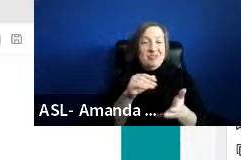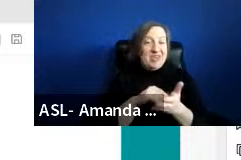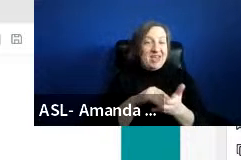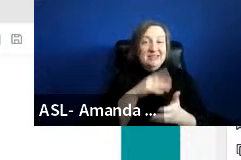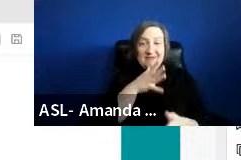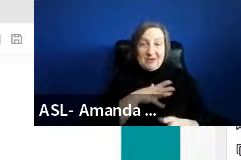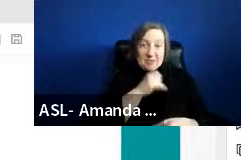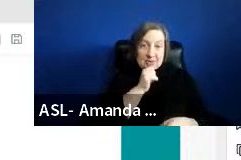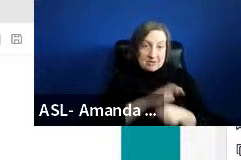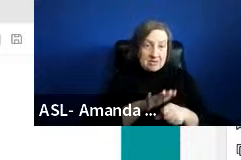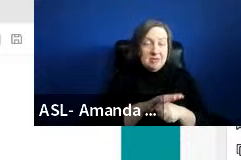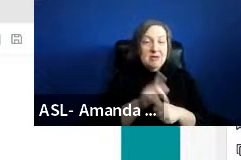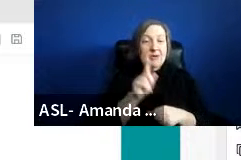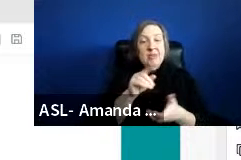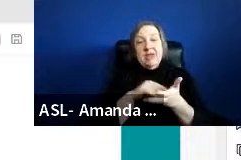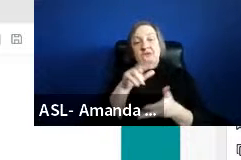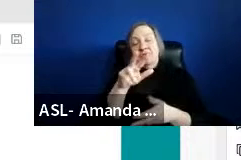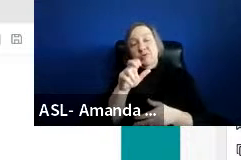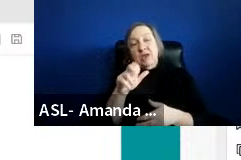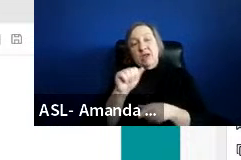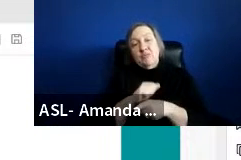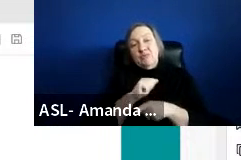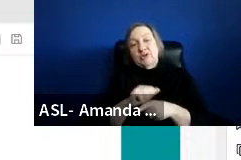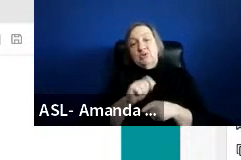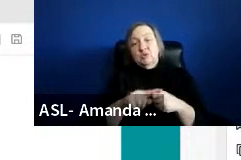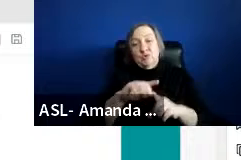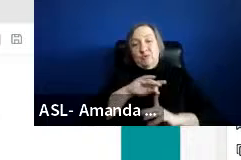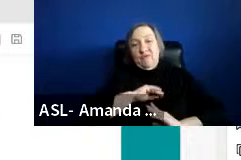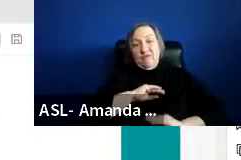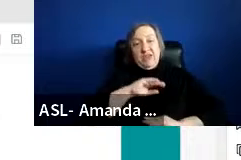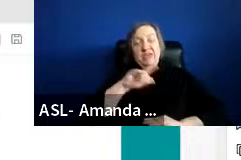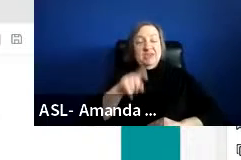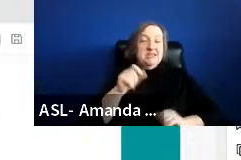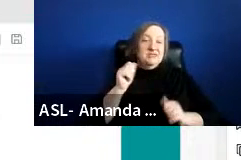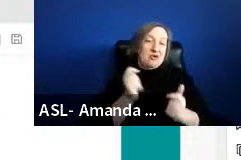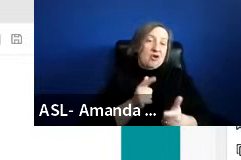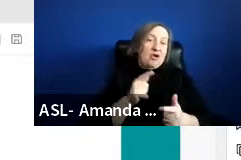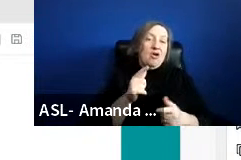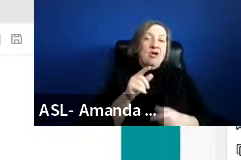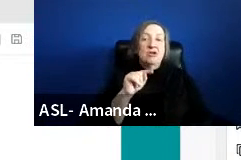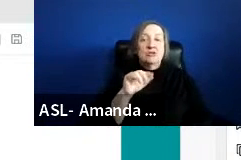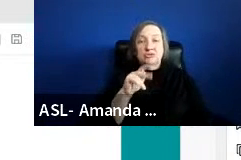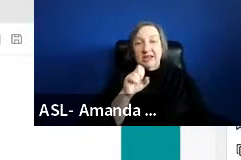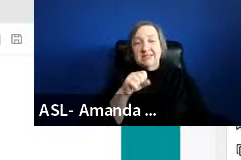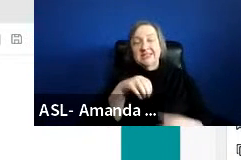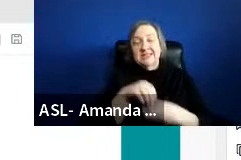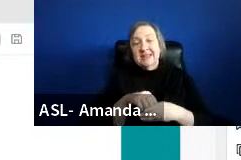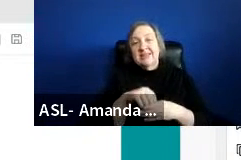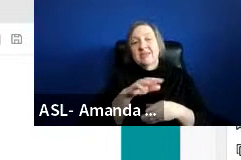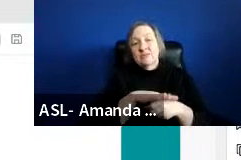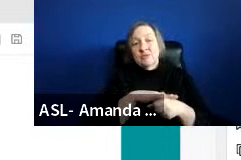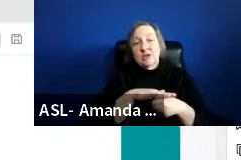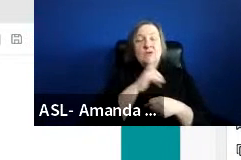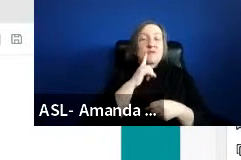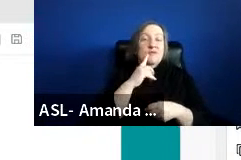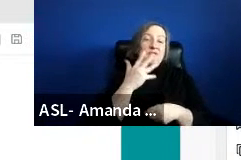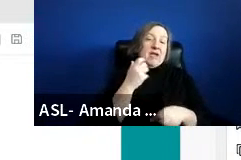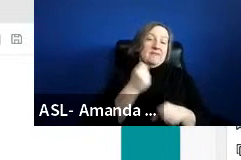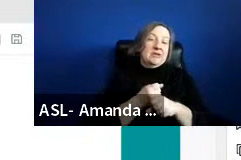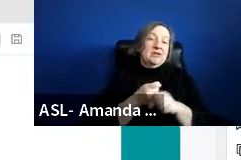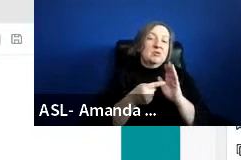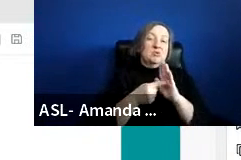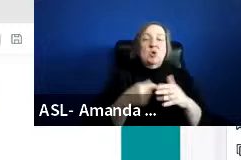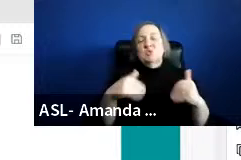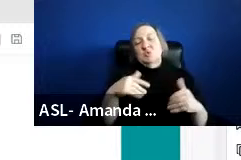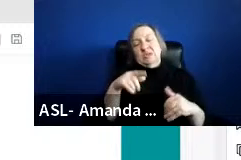nearly 1,300 apprentices to fill the needs for all trades in the region over the next 5 years. These deficits show the deep need